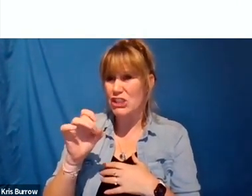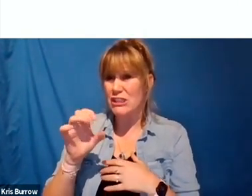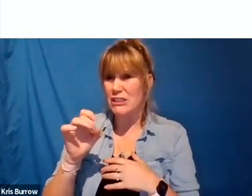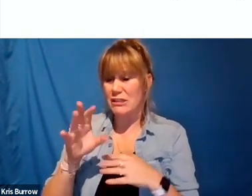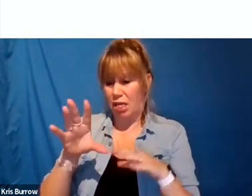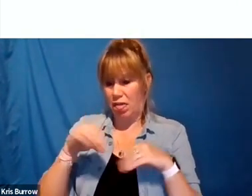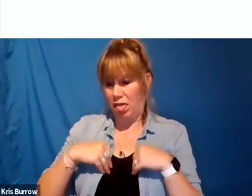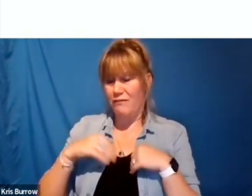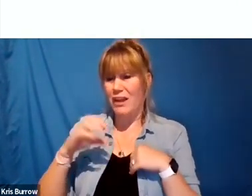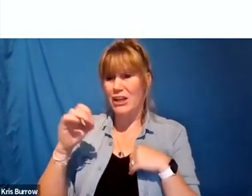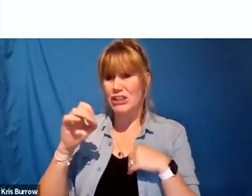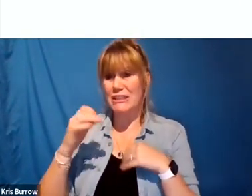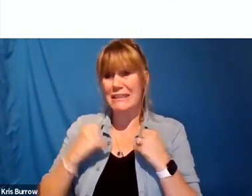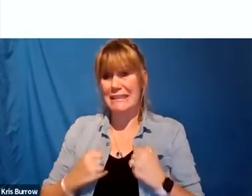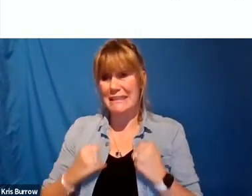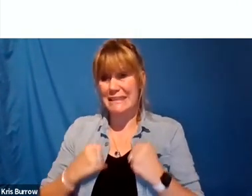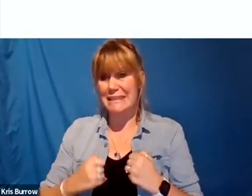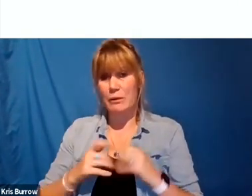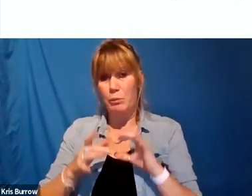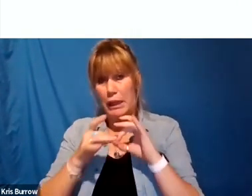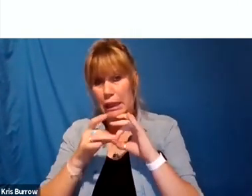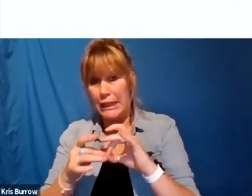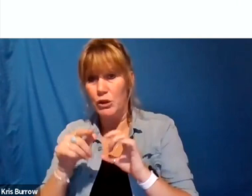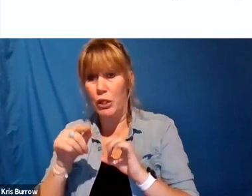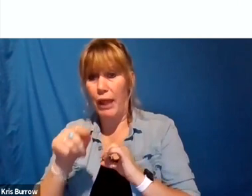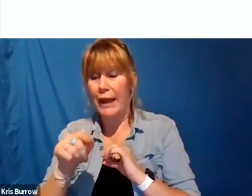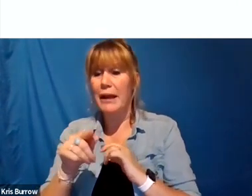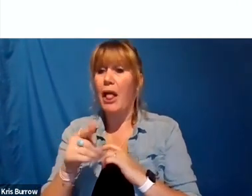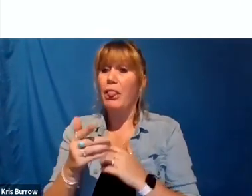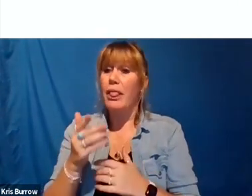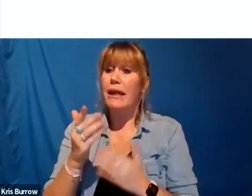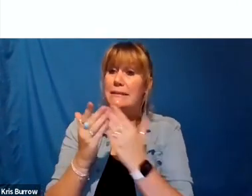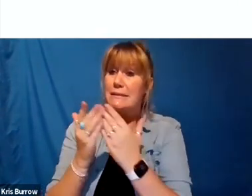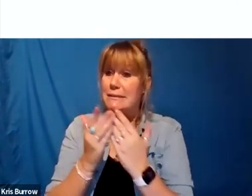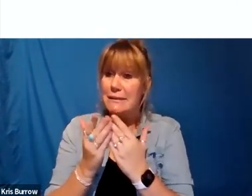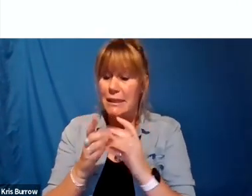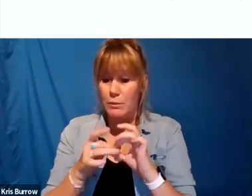of disease was linked increasingly to